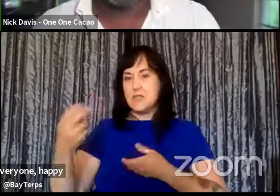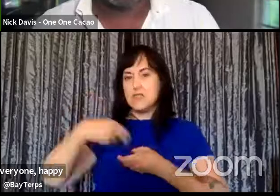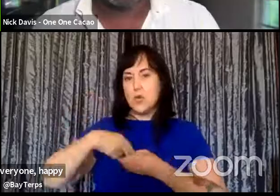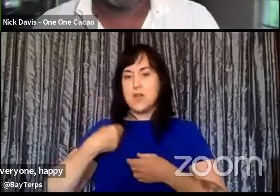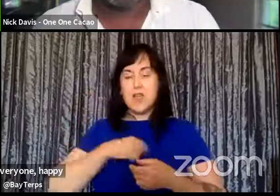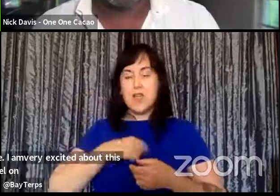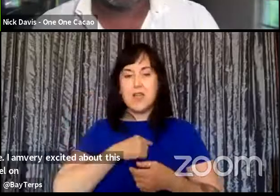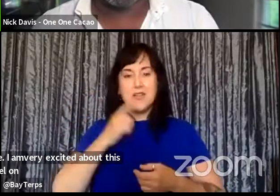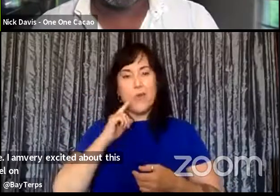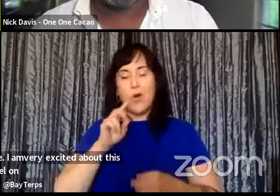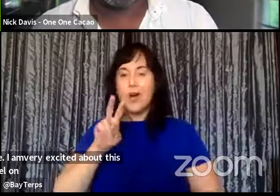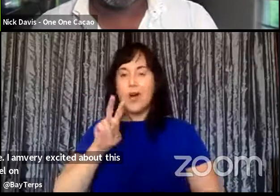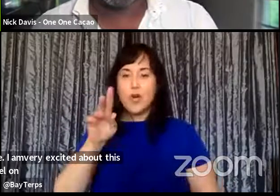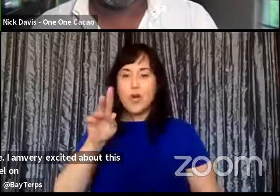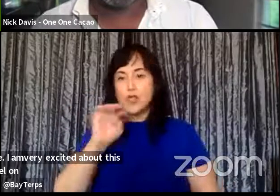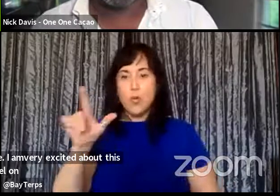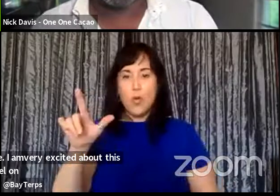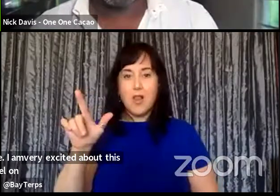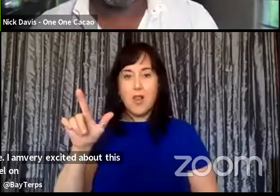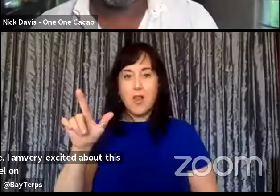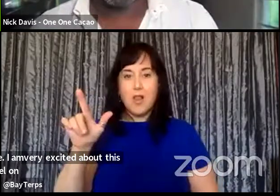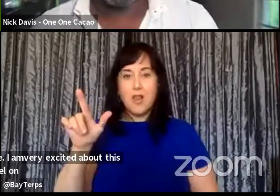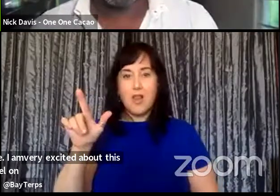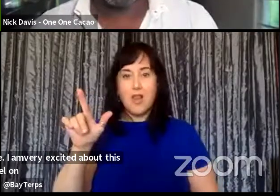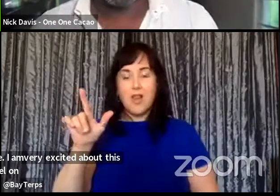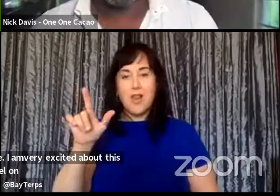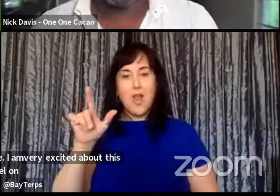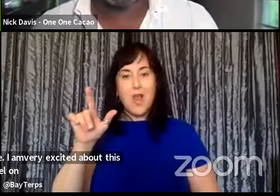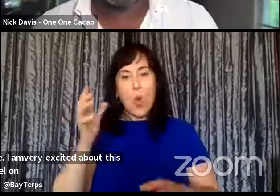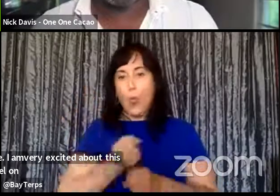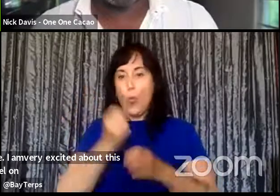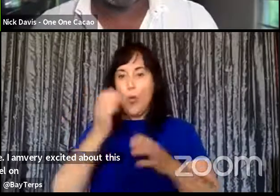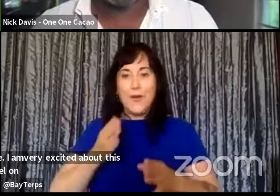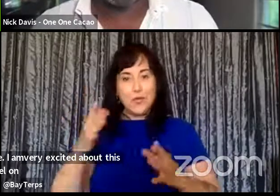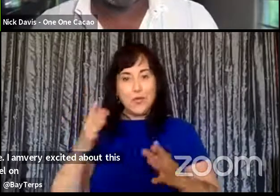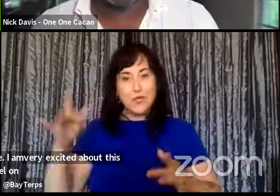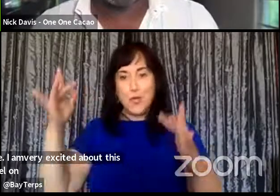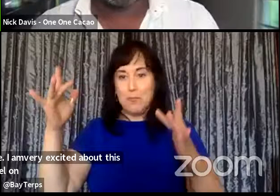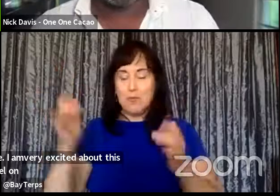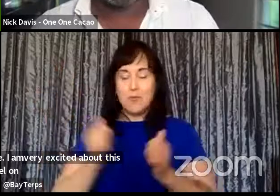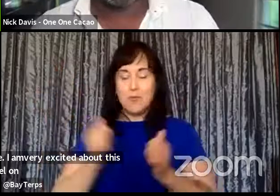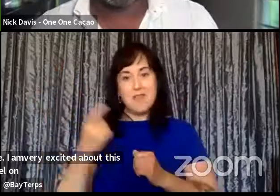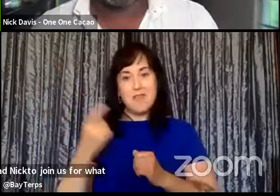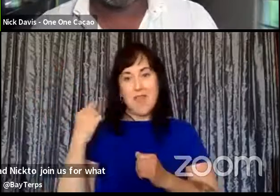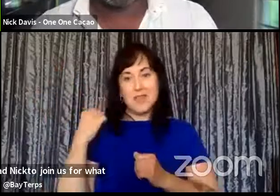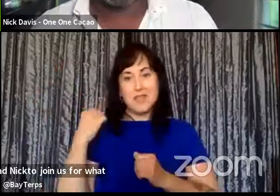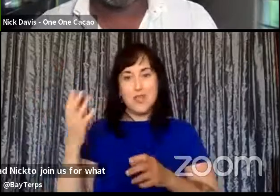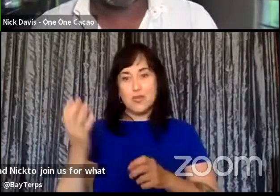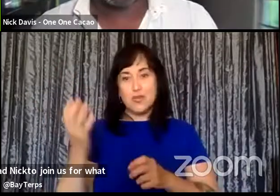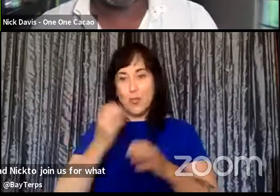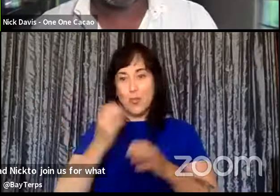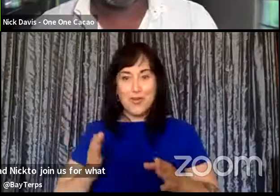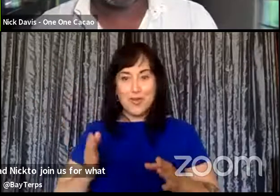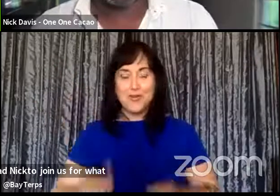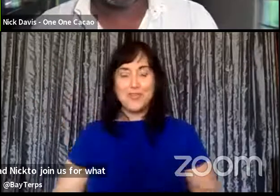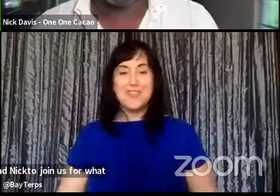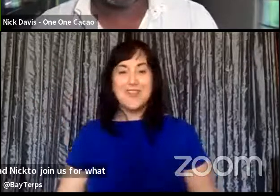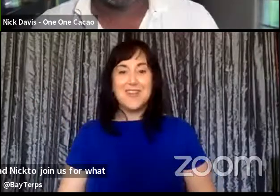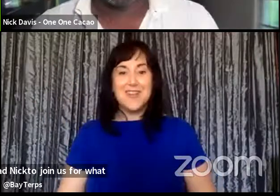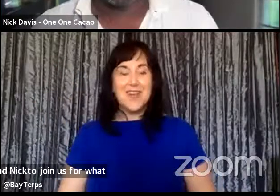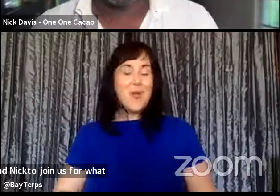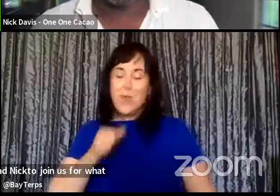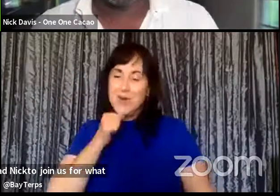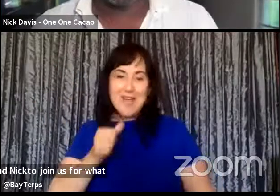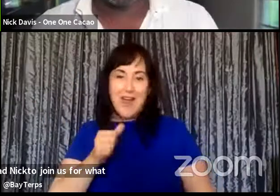a virtual winners trip that we had with our last year's winners. And that's not something we've talked about